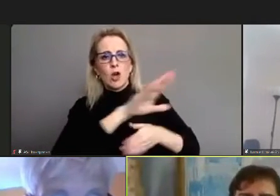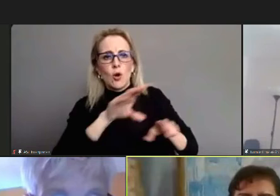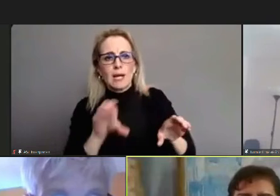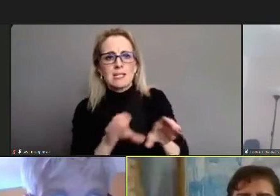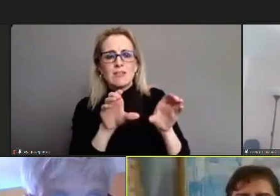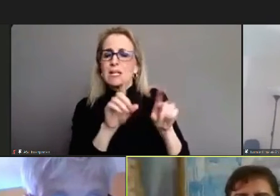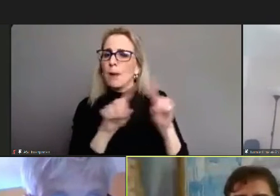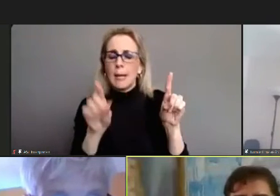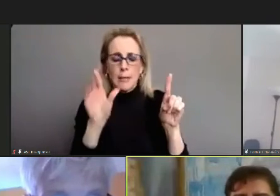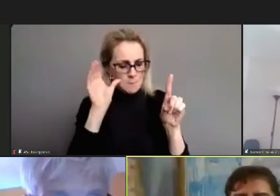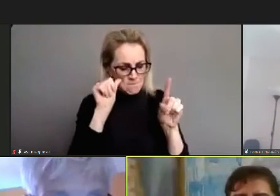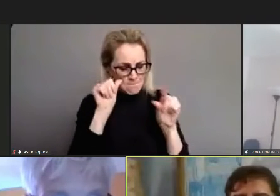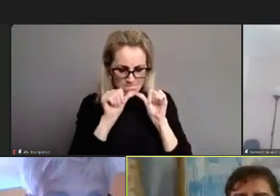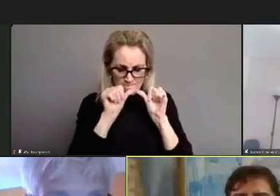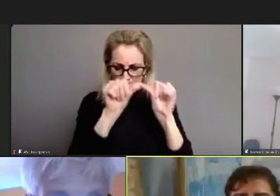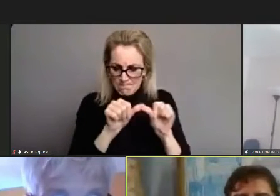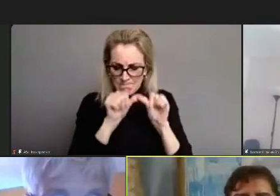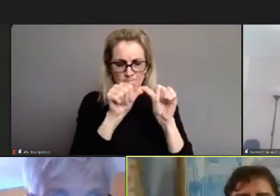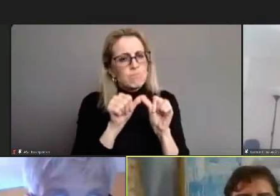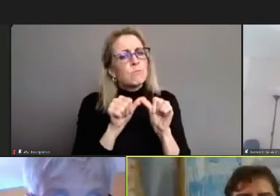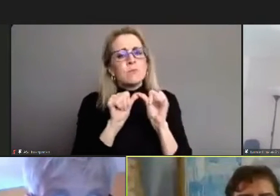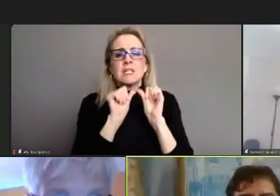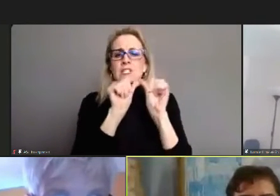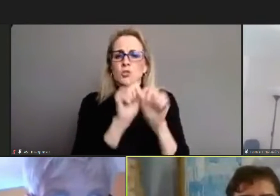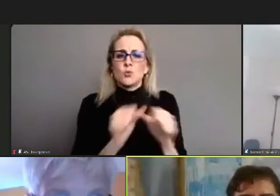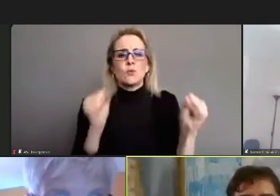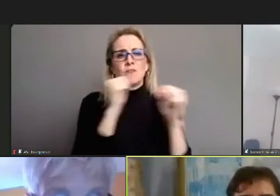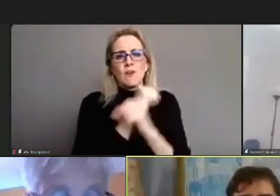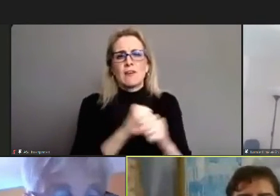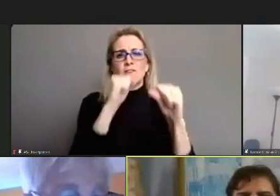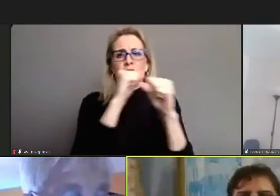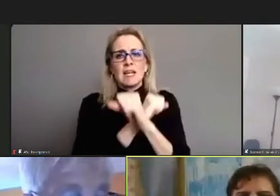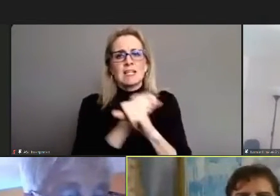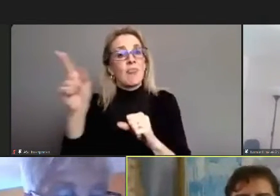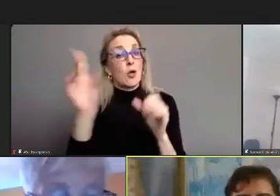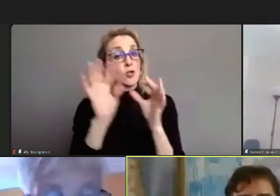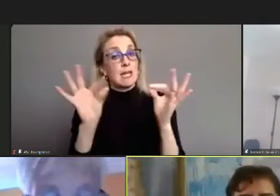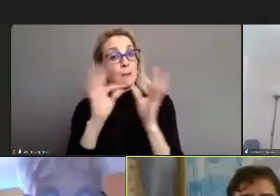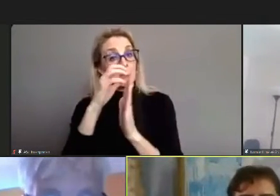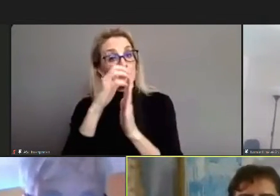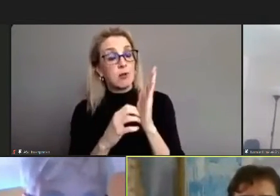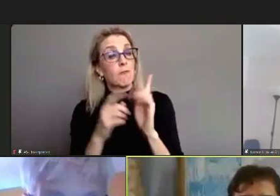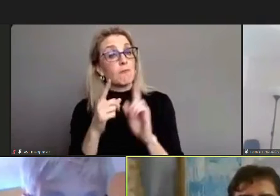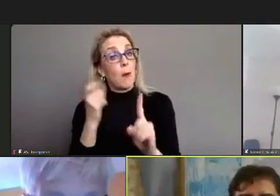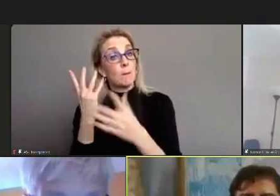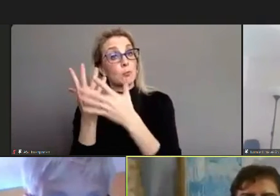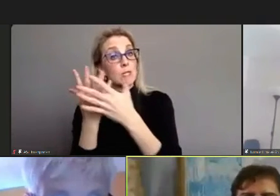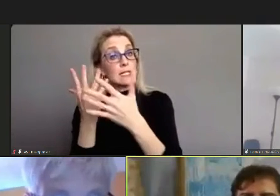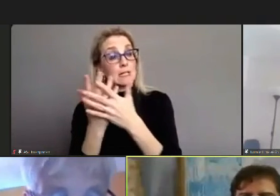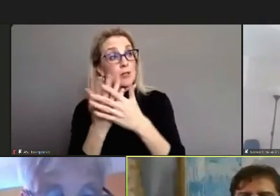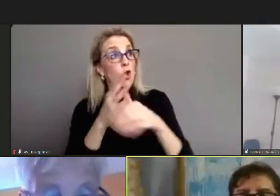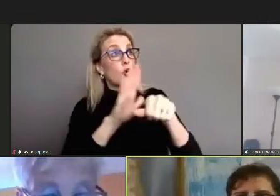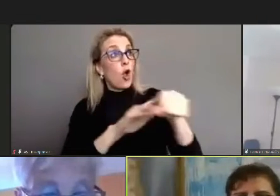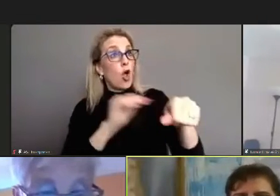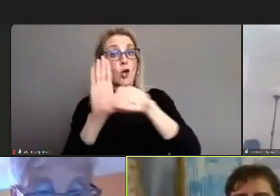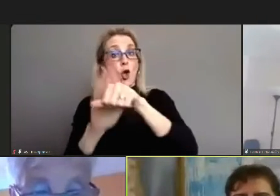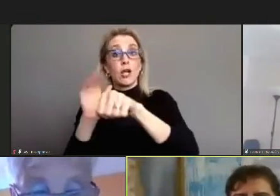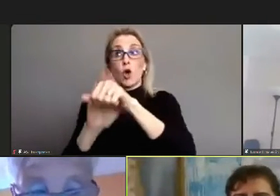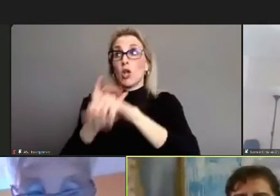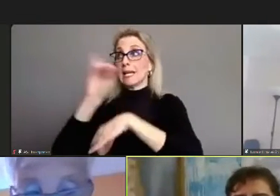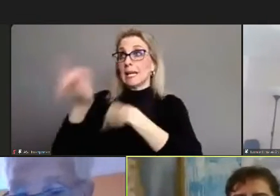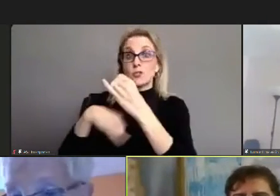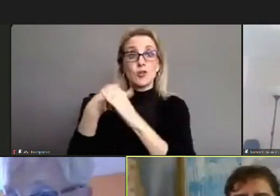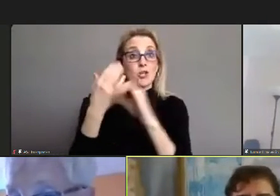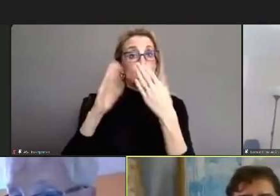and even issue statements from prison calling on people and the international community